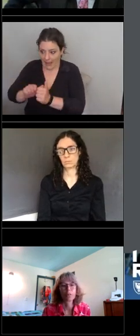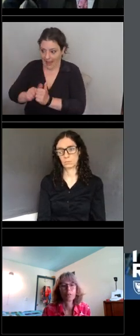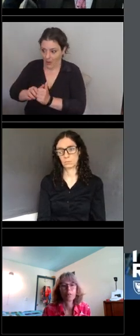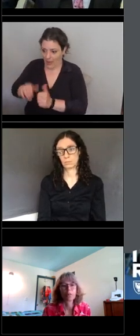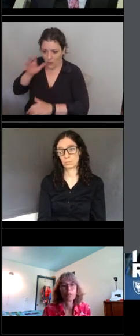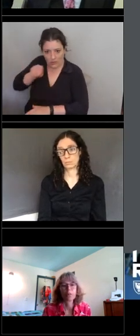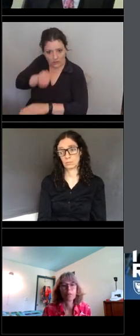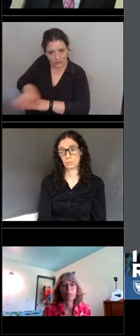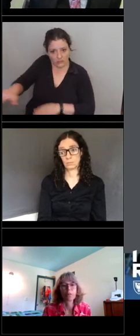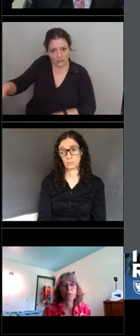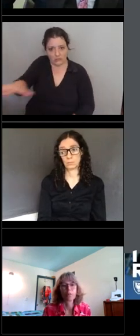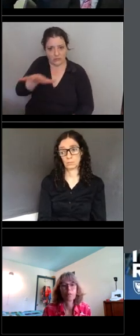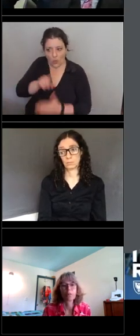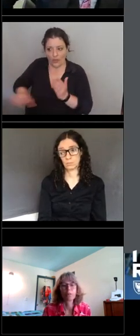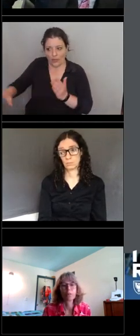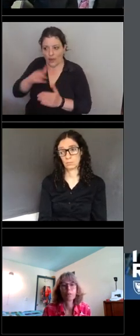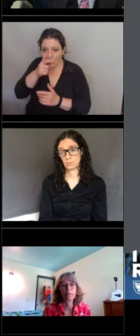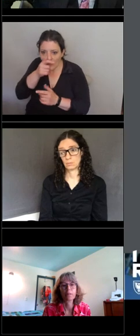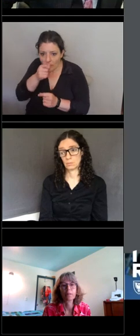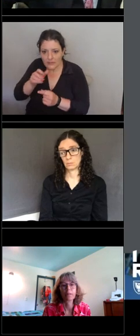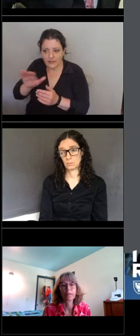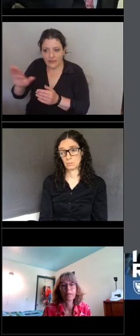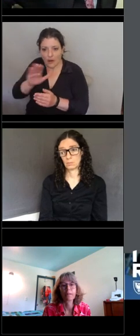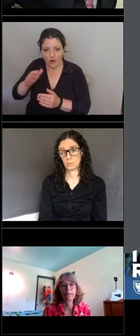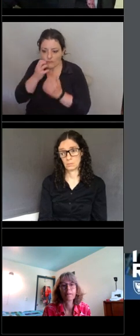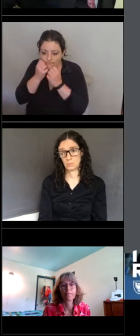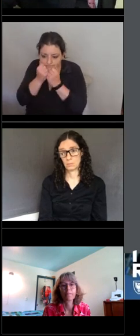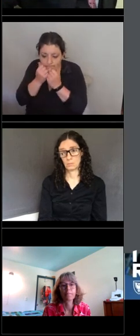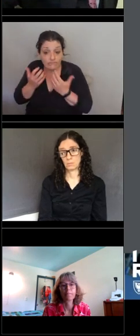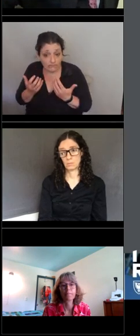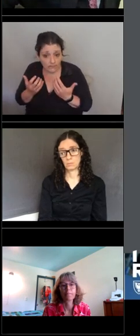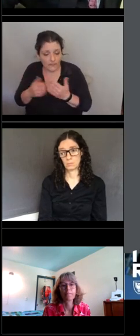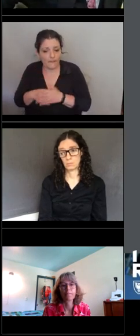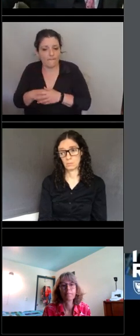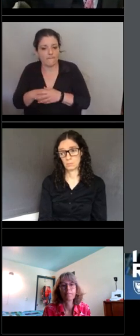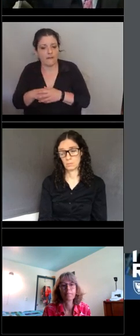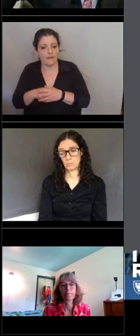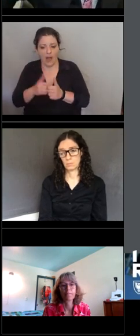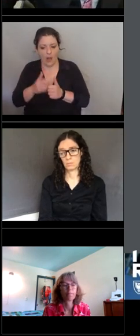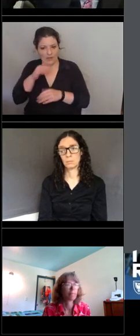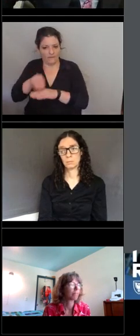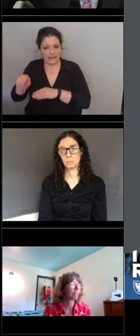There was, in the outreach actions,